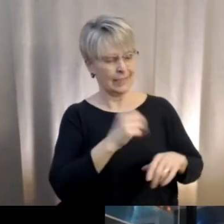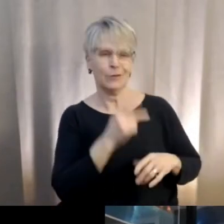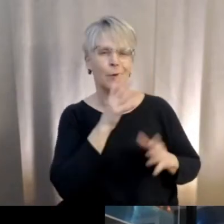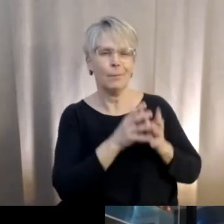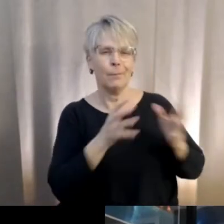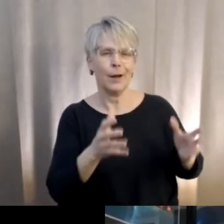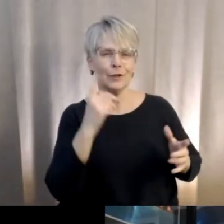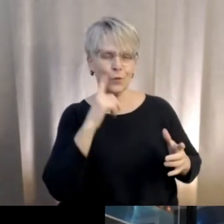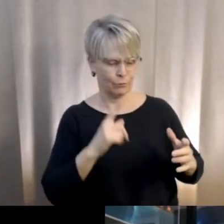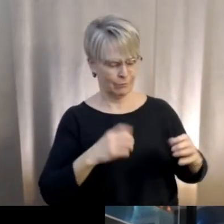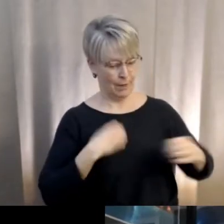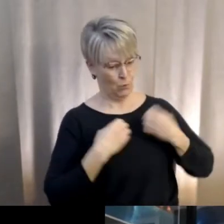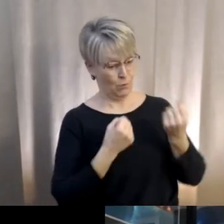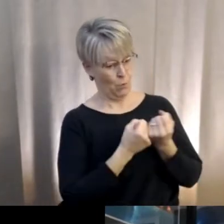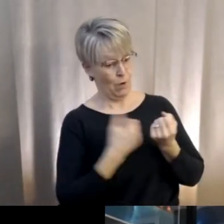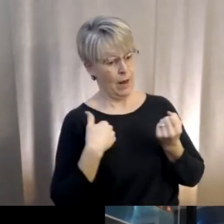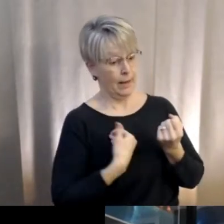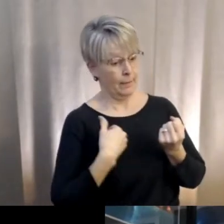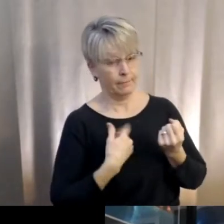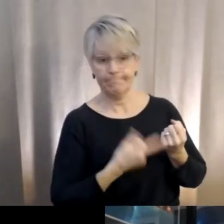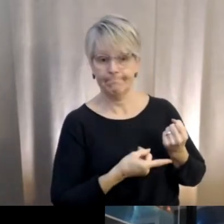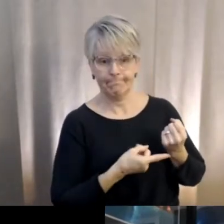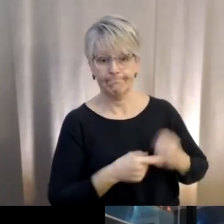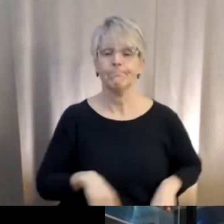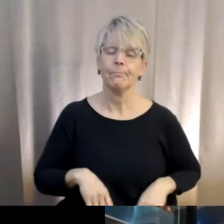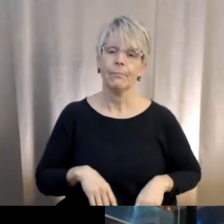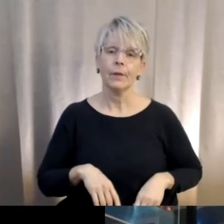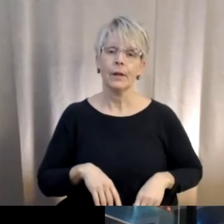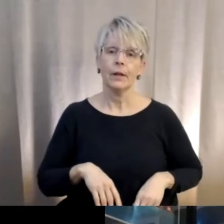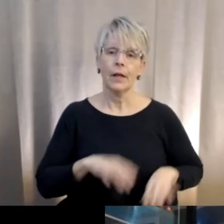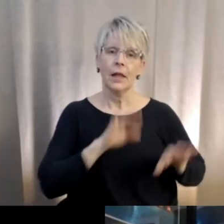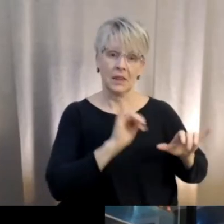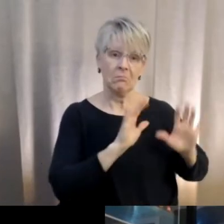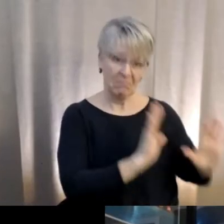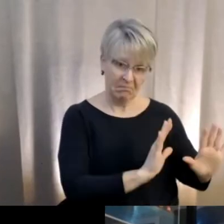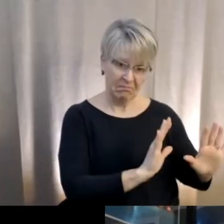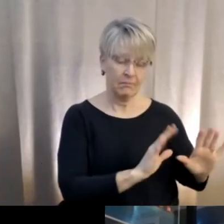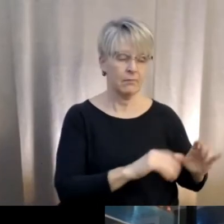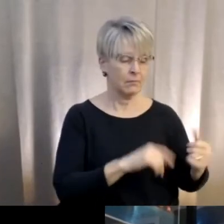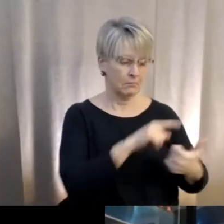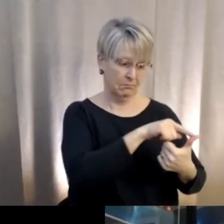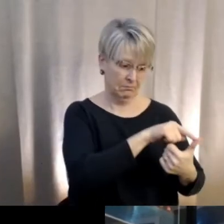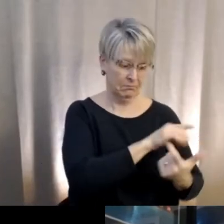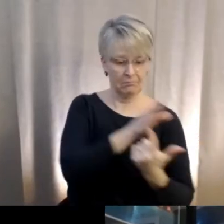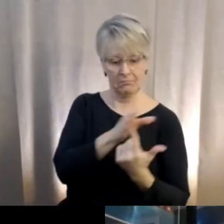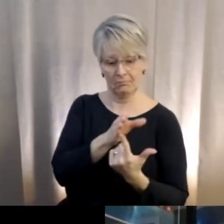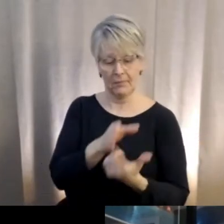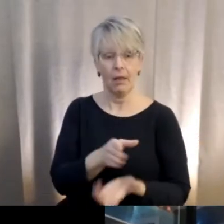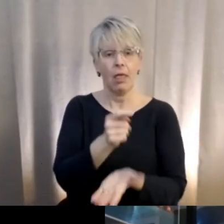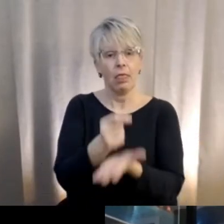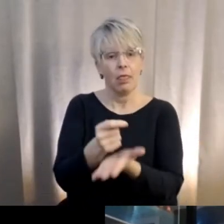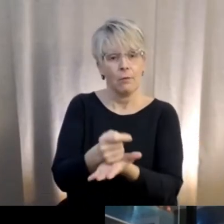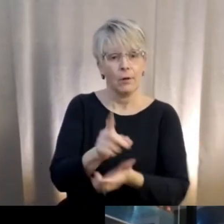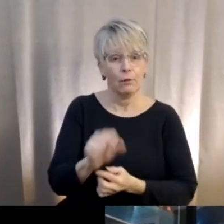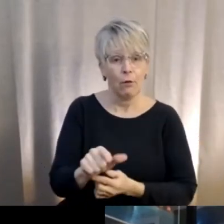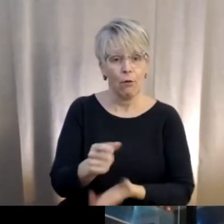an emotional support animal. So, that's pretty much all I'm going to say about that. Therapy dogs or therapy animals